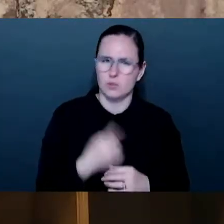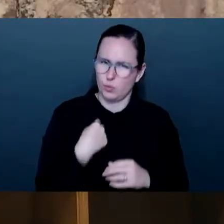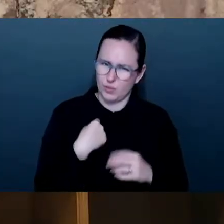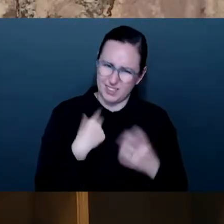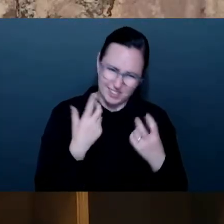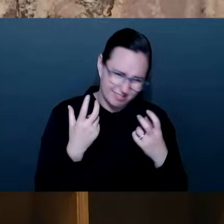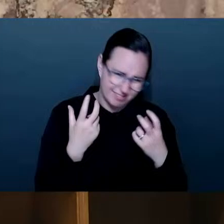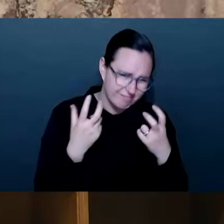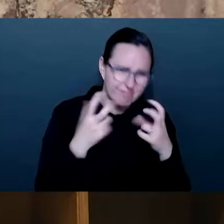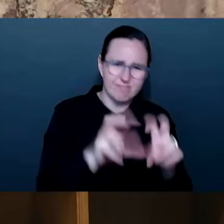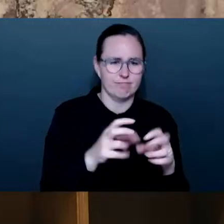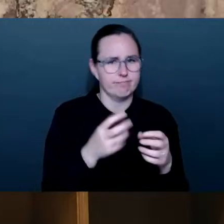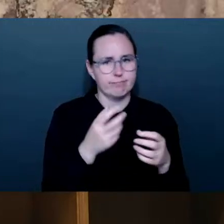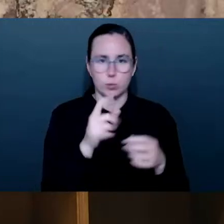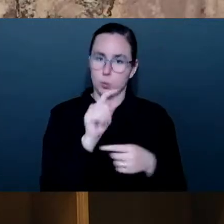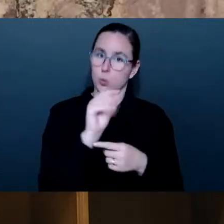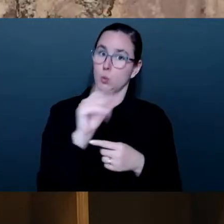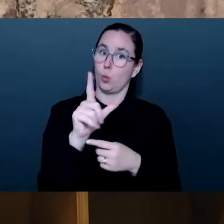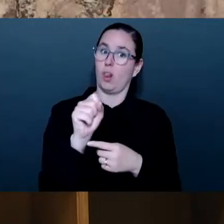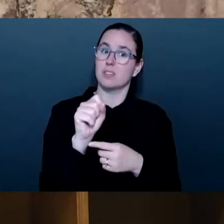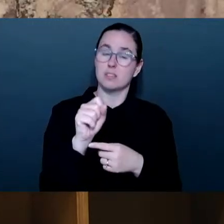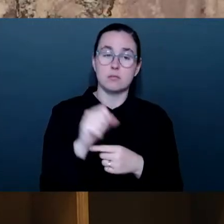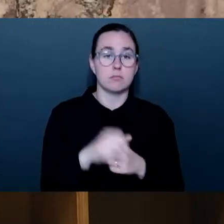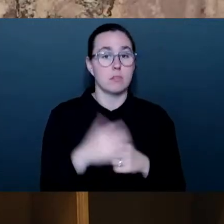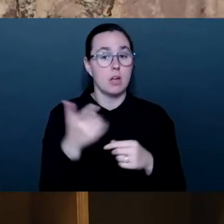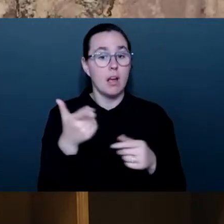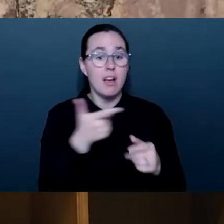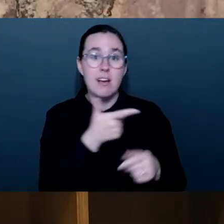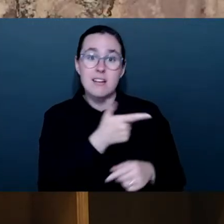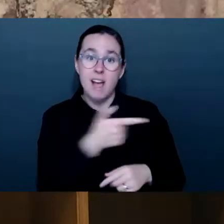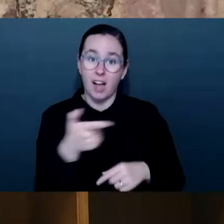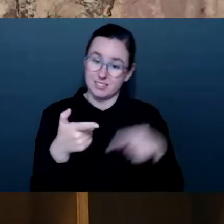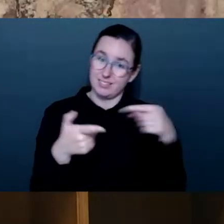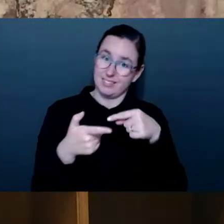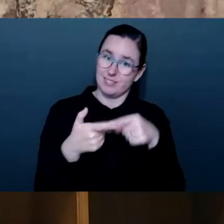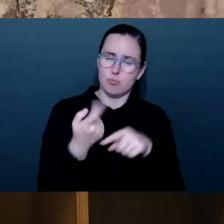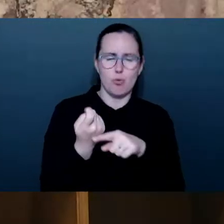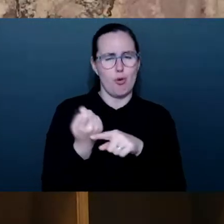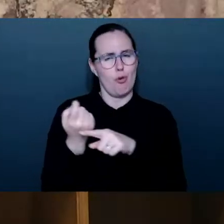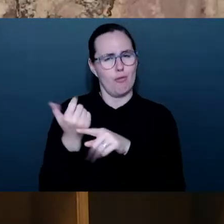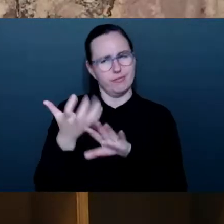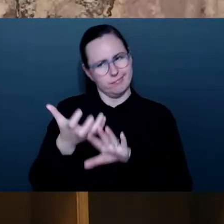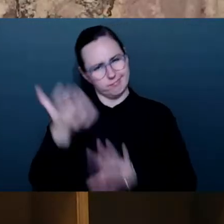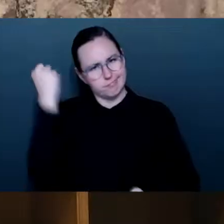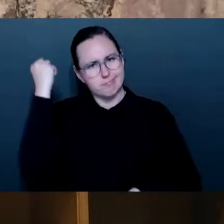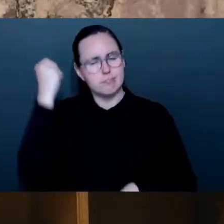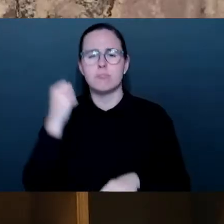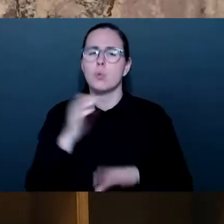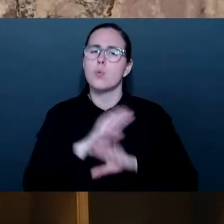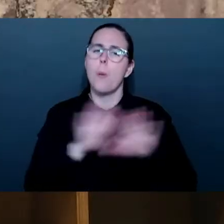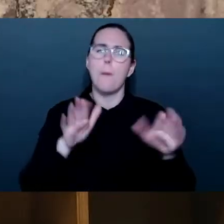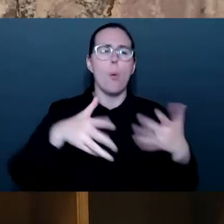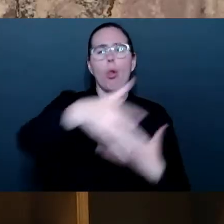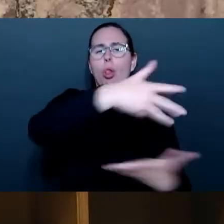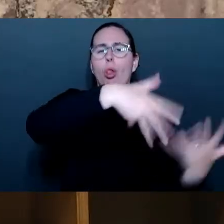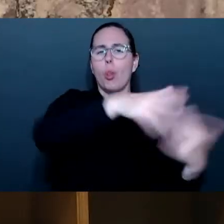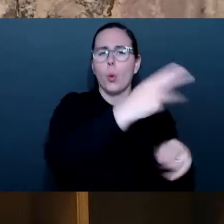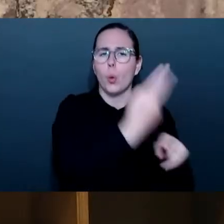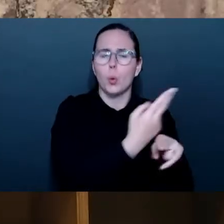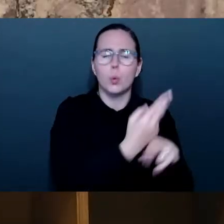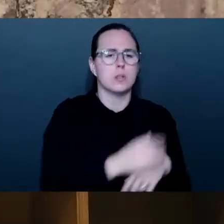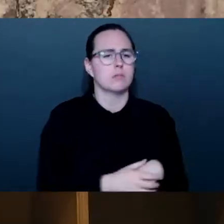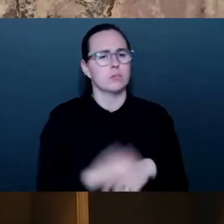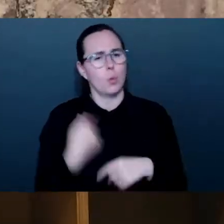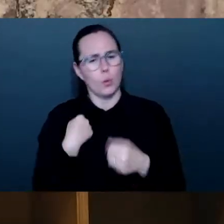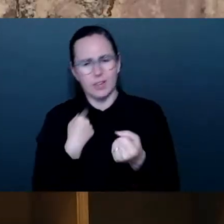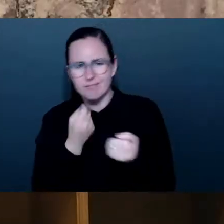taking action, supporting police and doing the work on gun violence and the issues that we're seeing in our communities to keep